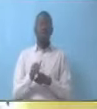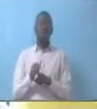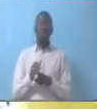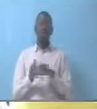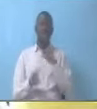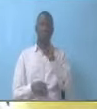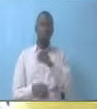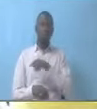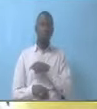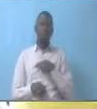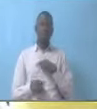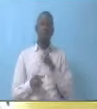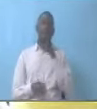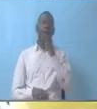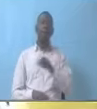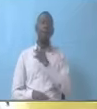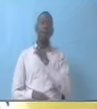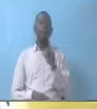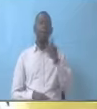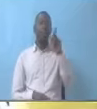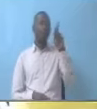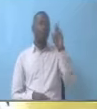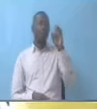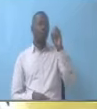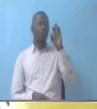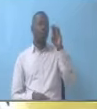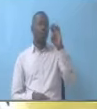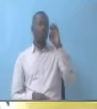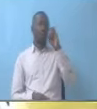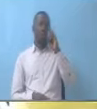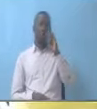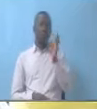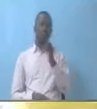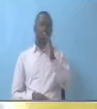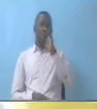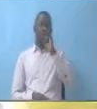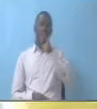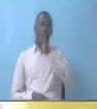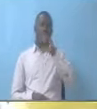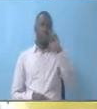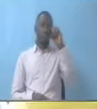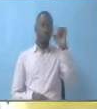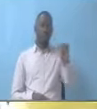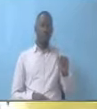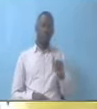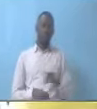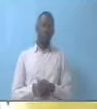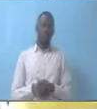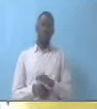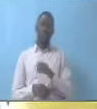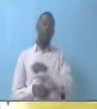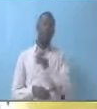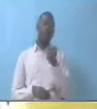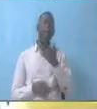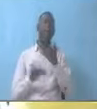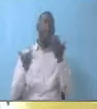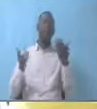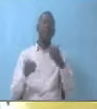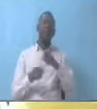Korosise. Rosise. Korosise. Korosise. And many others, including my very self. And